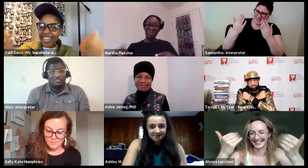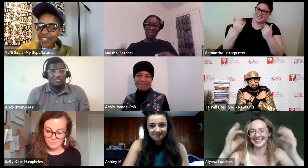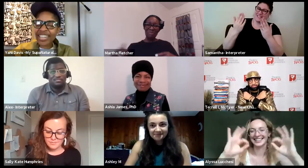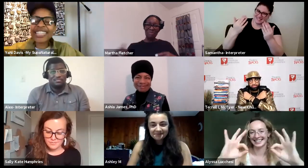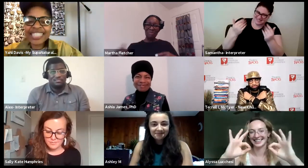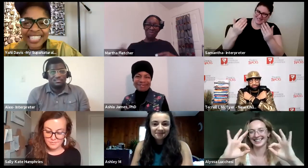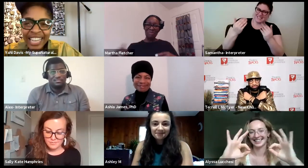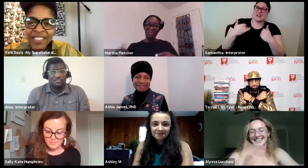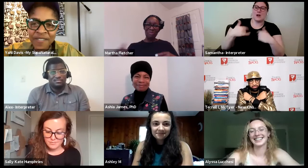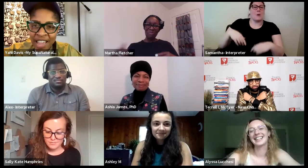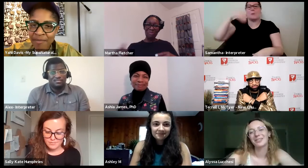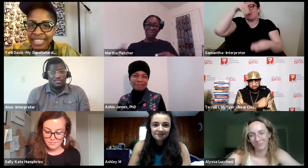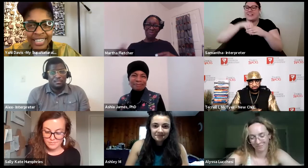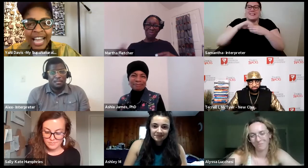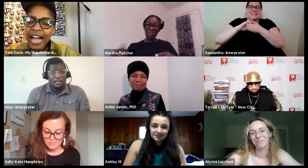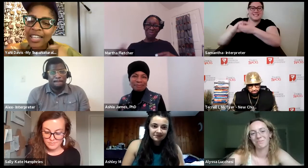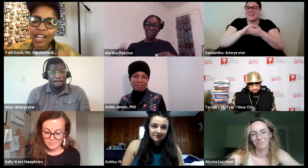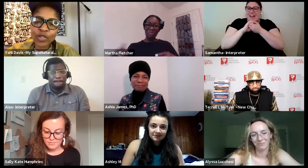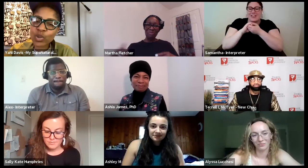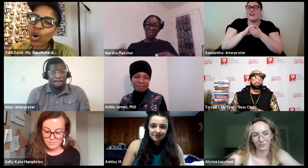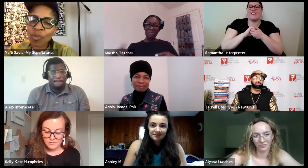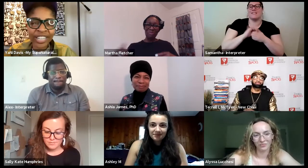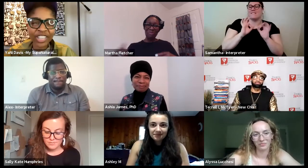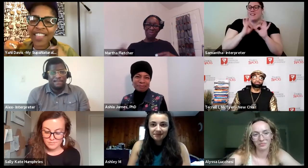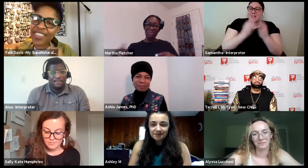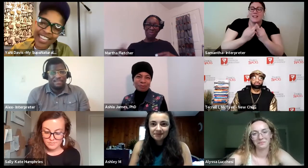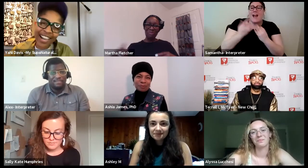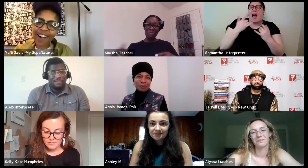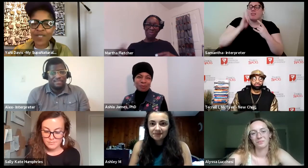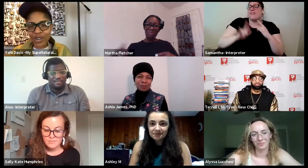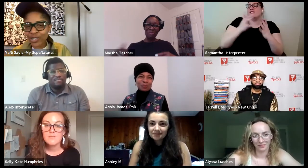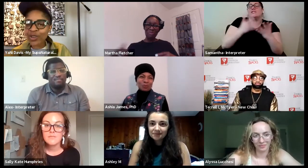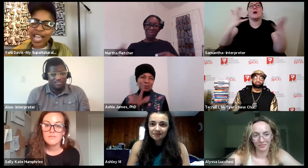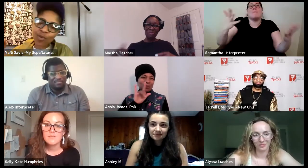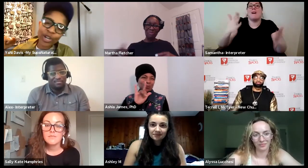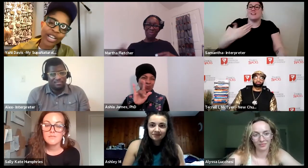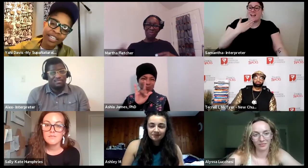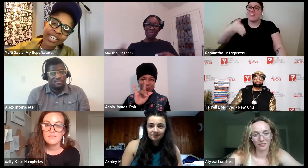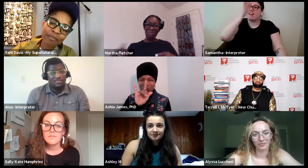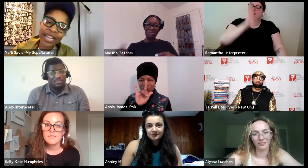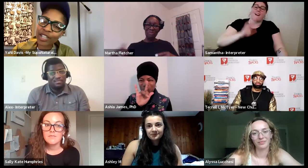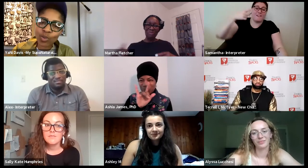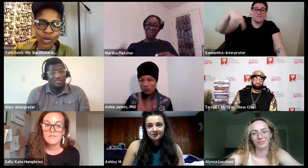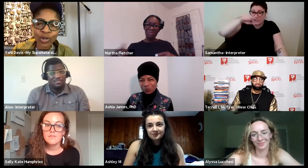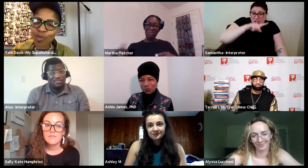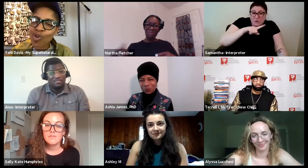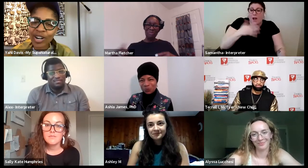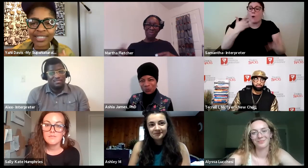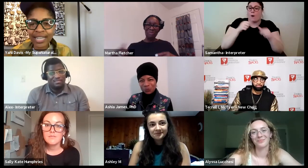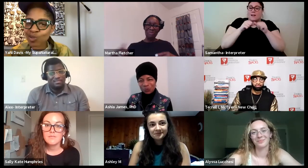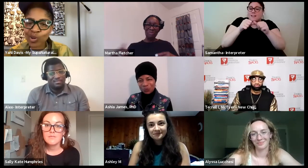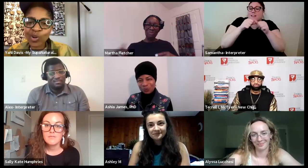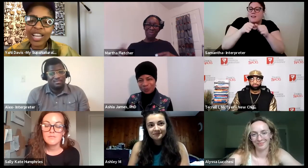on. We're in this together, family. I love you so much. I thank God for you. And we're going to keep making the world a